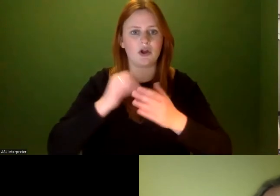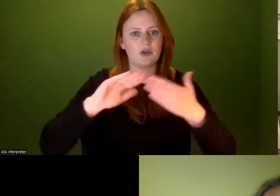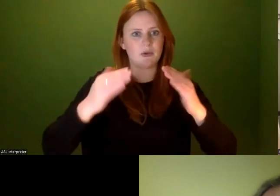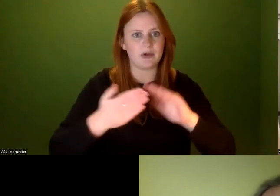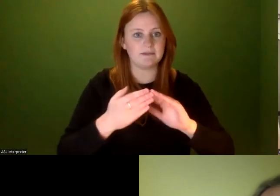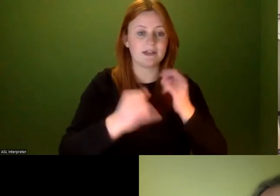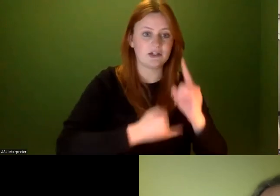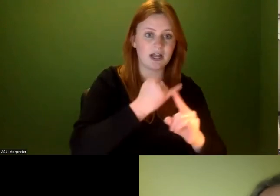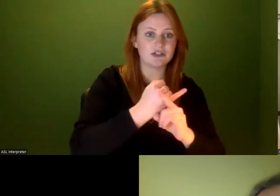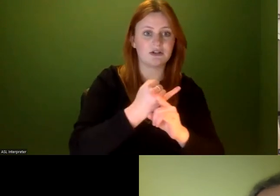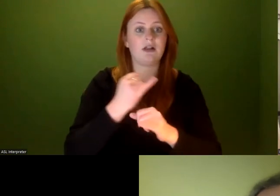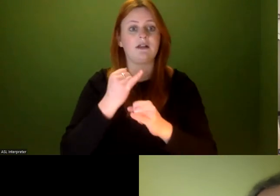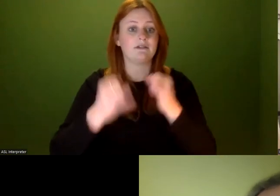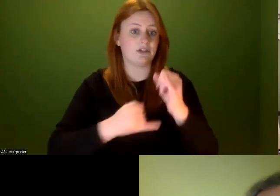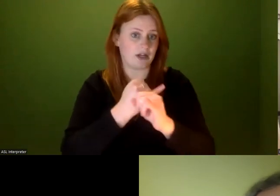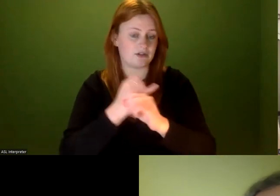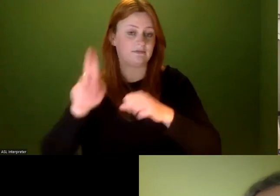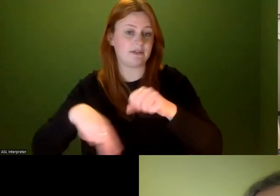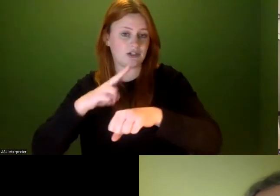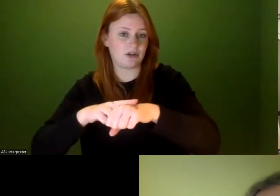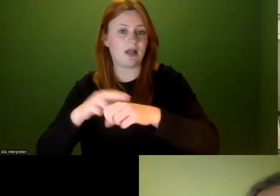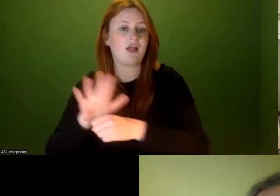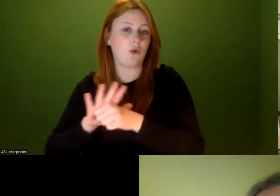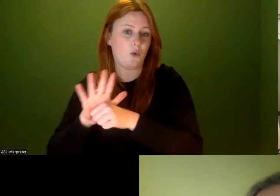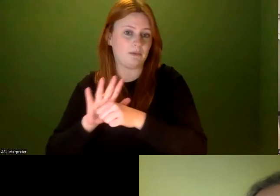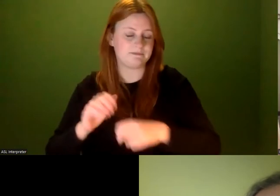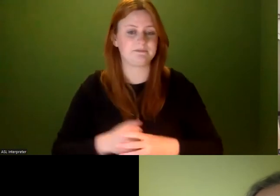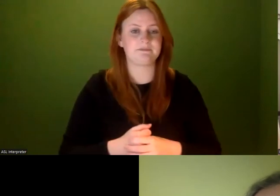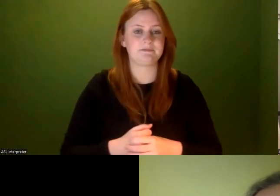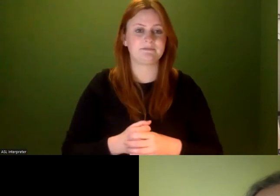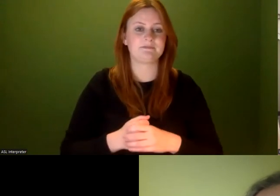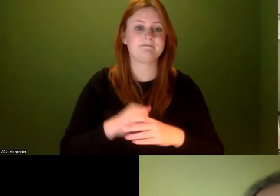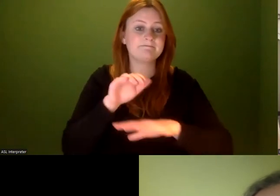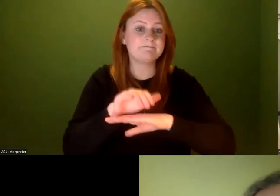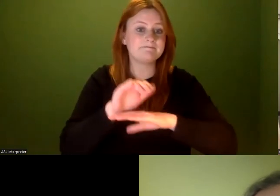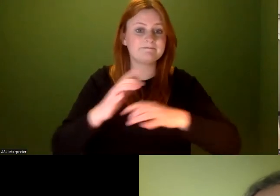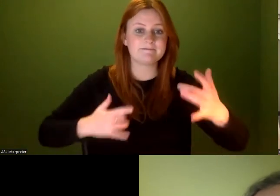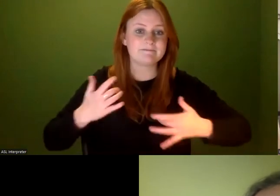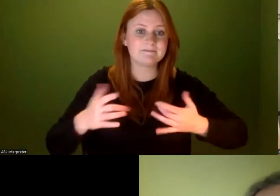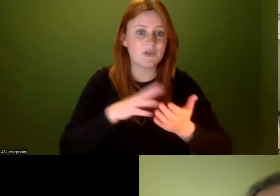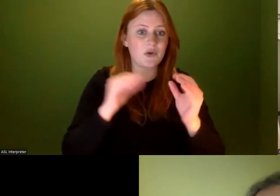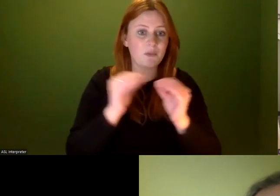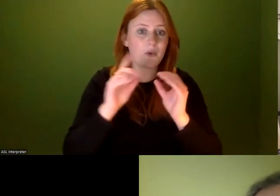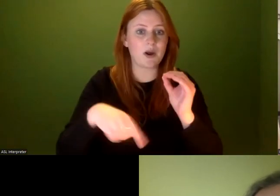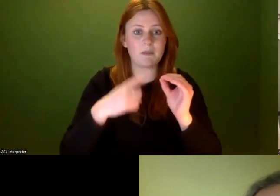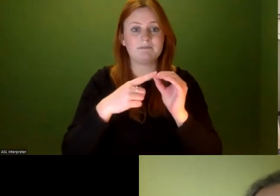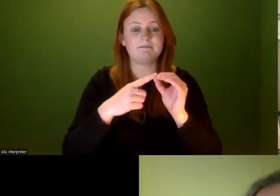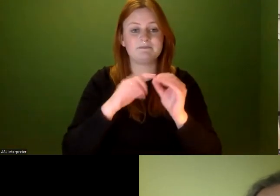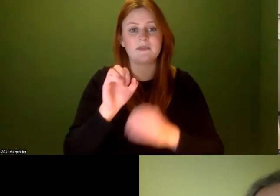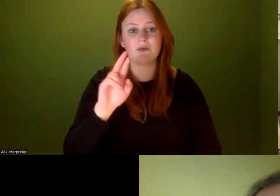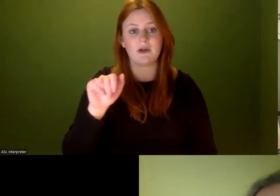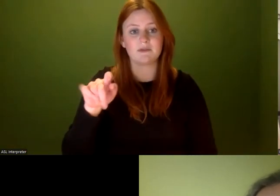and local level. Tonight, we're pleased to learn more about your most recent body of work, Eruptions. So